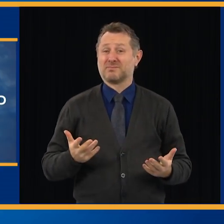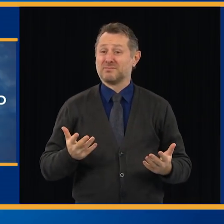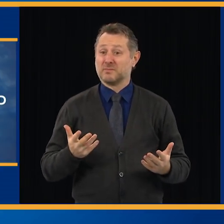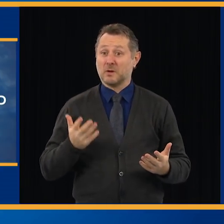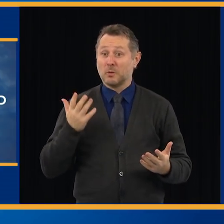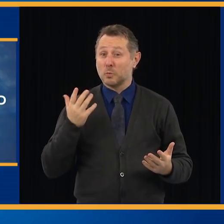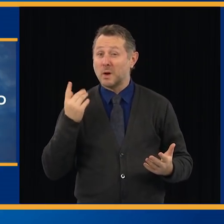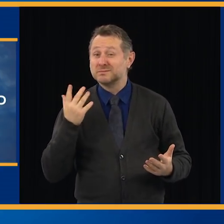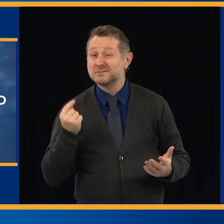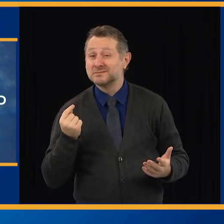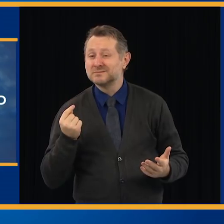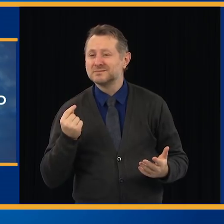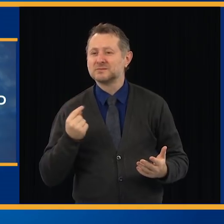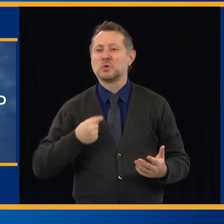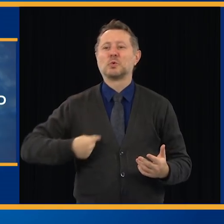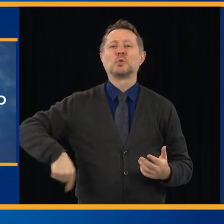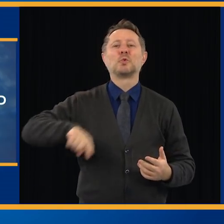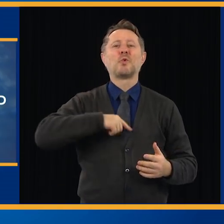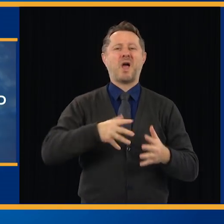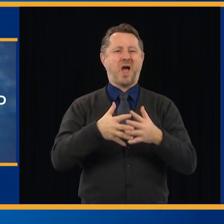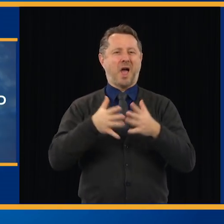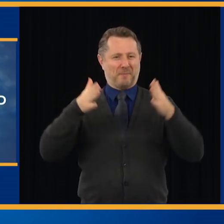Because we are Americans.